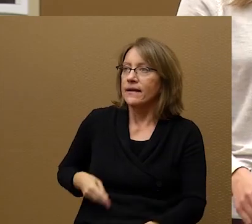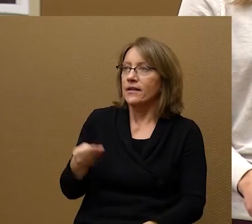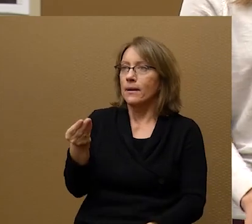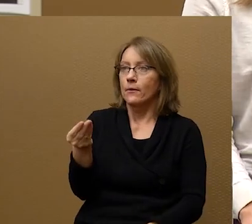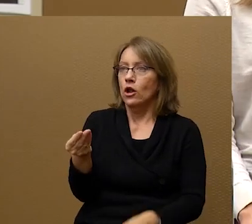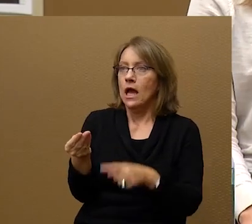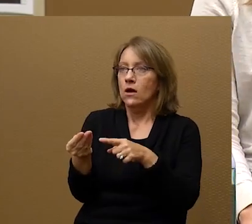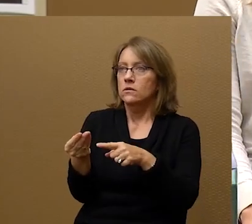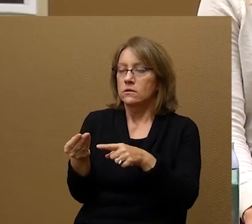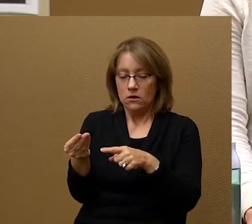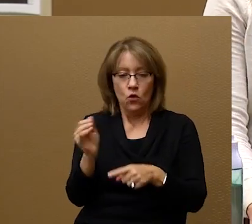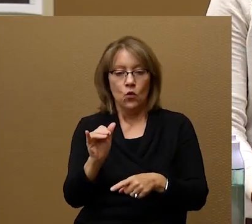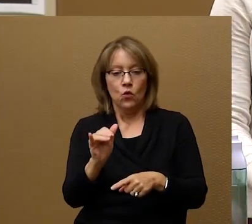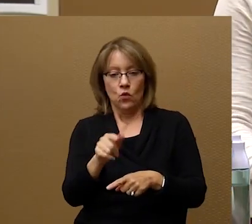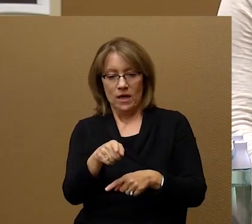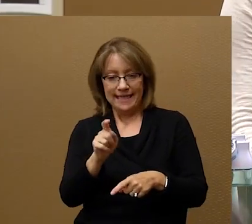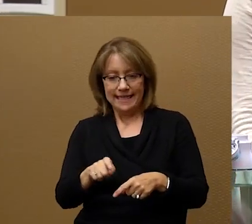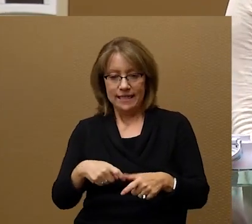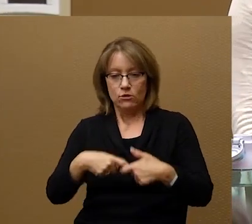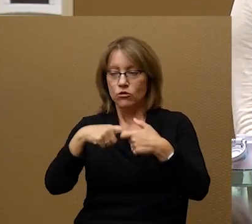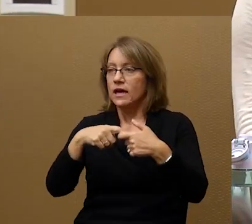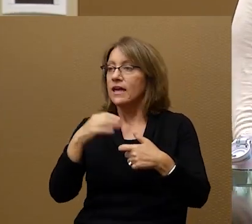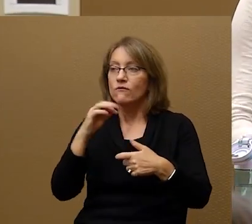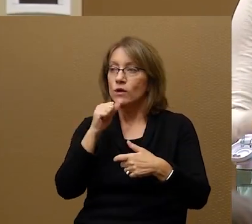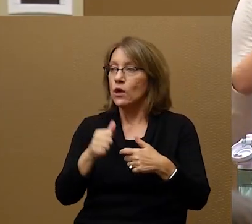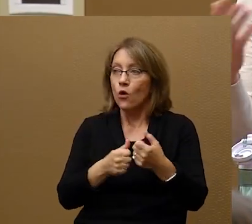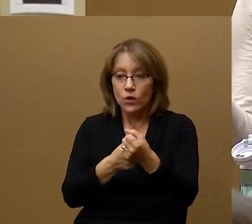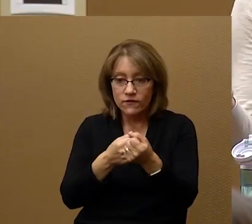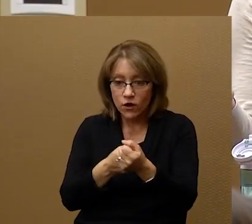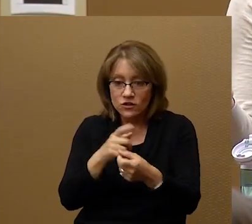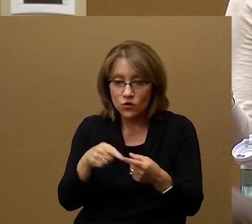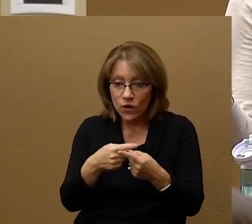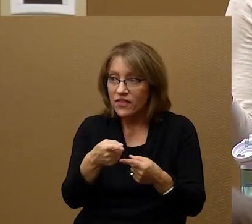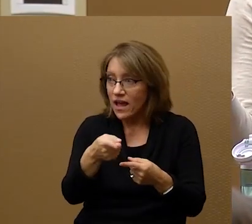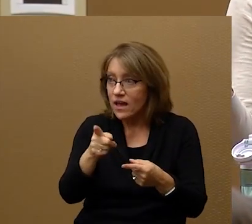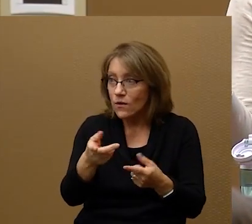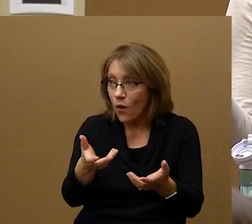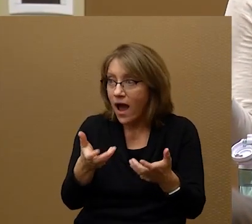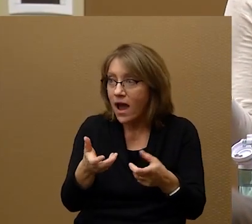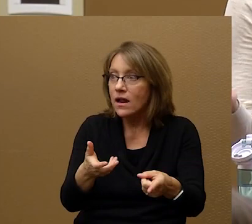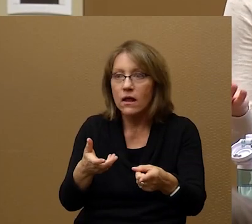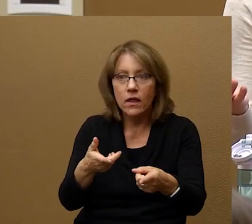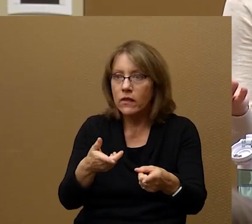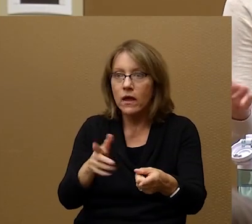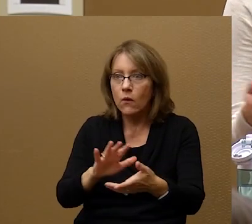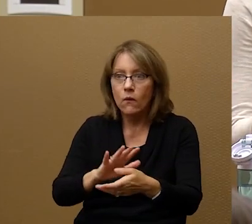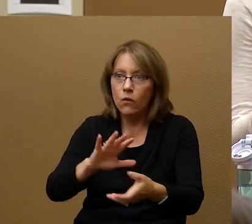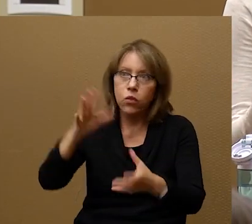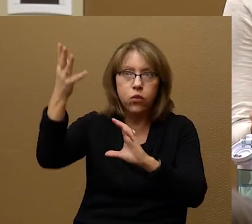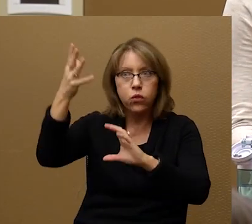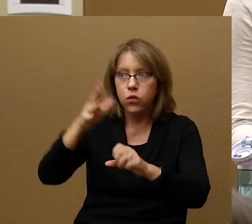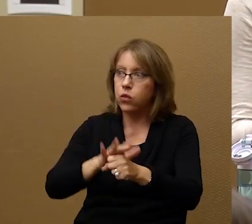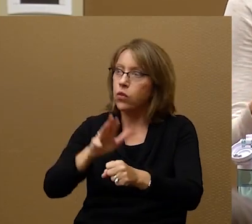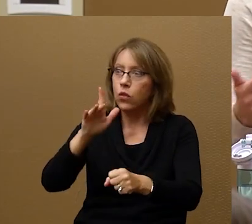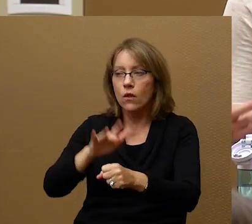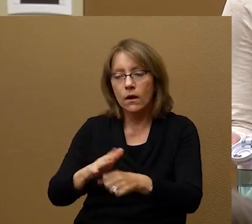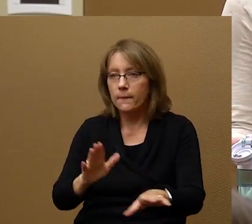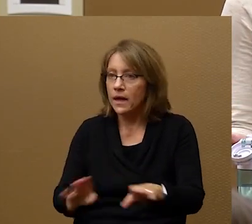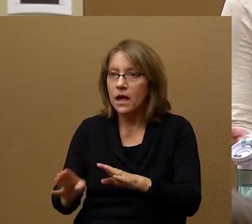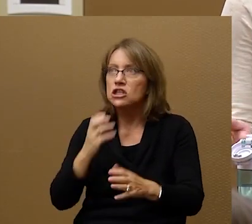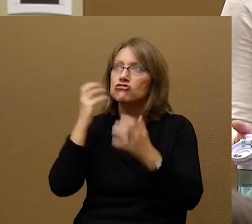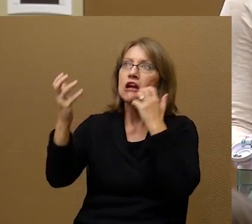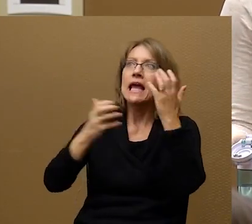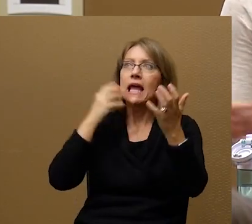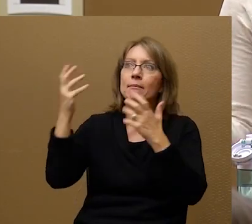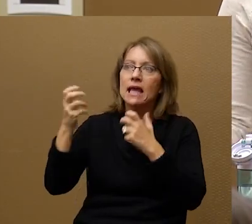if we don't reinforce the breaks when they want them, then they're going to do it through a behavior. They're going to start screaming, they're going to